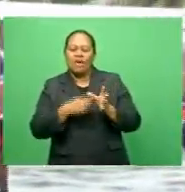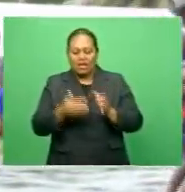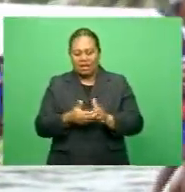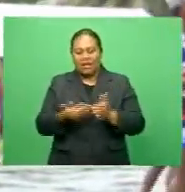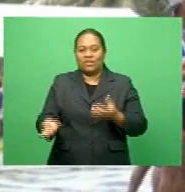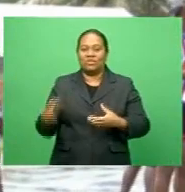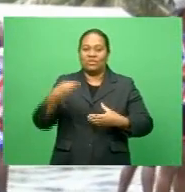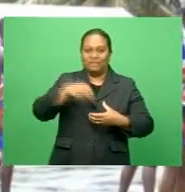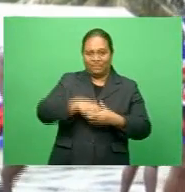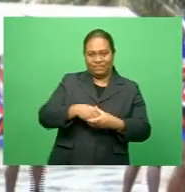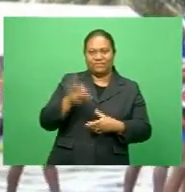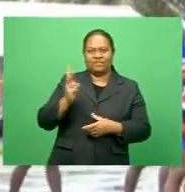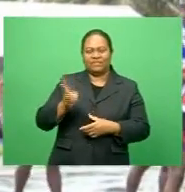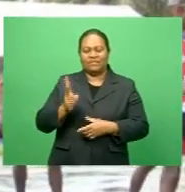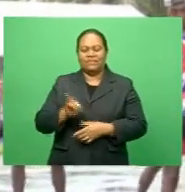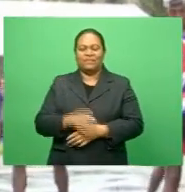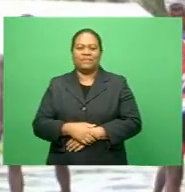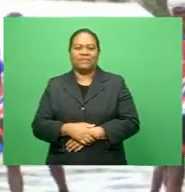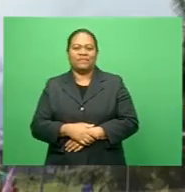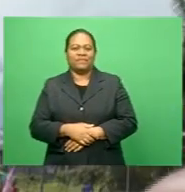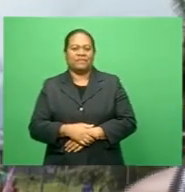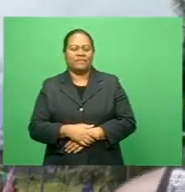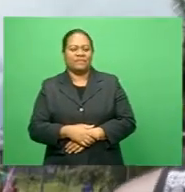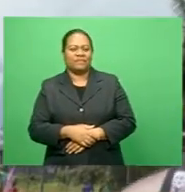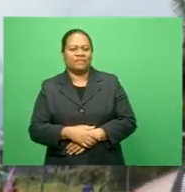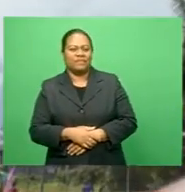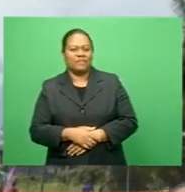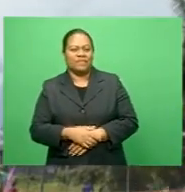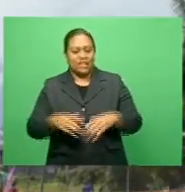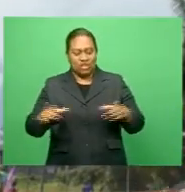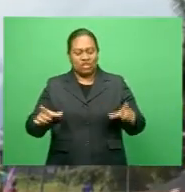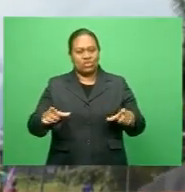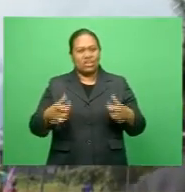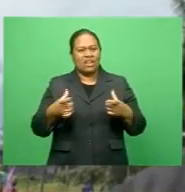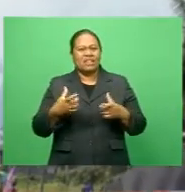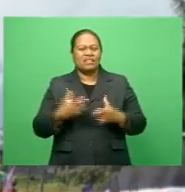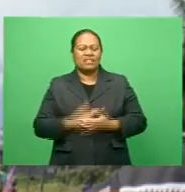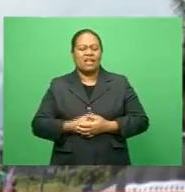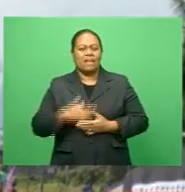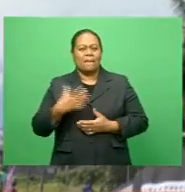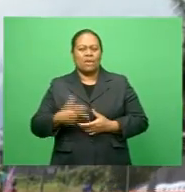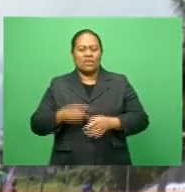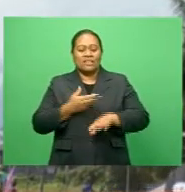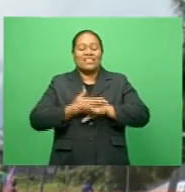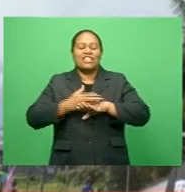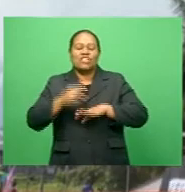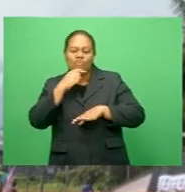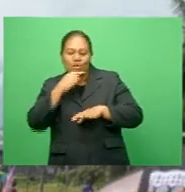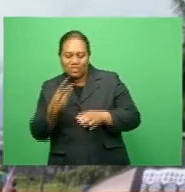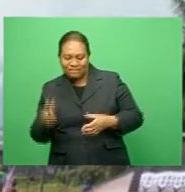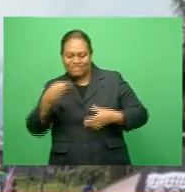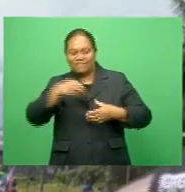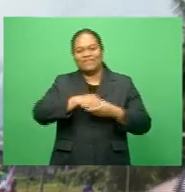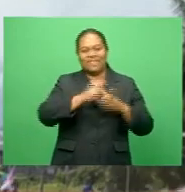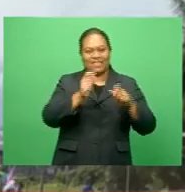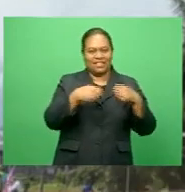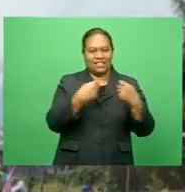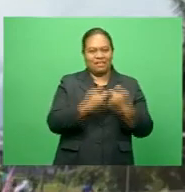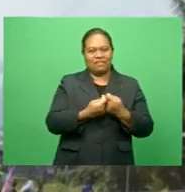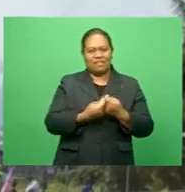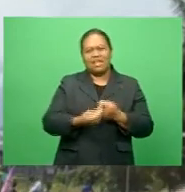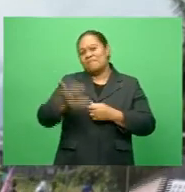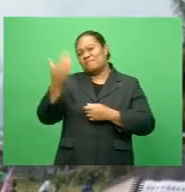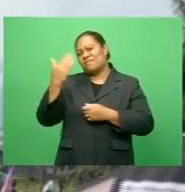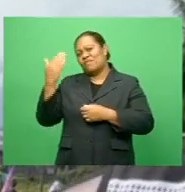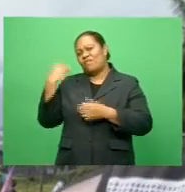an effort to revamp the club. There's a lot of challenges, especially when there's a bunch of new young boys coming into the team. In the past, the